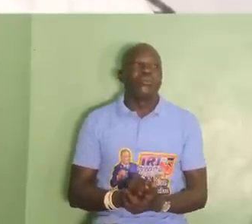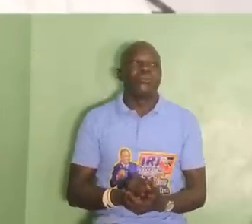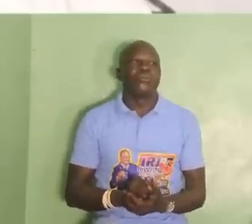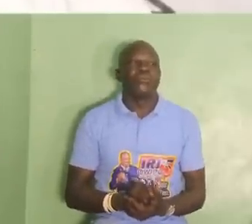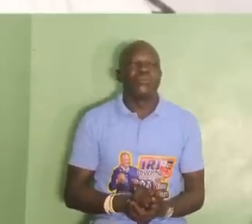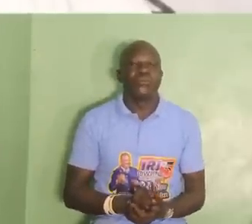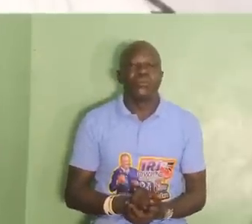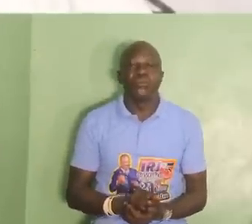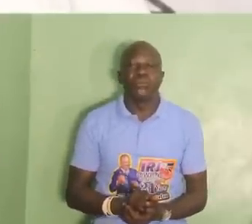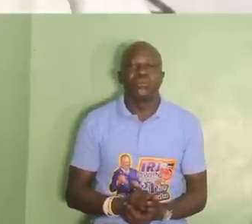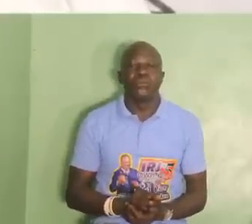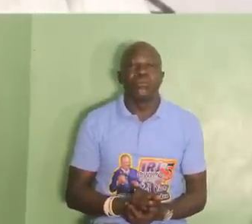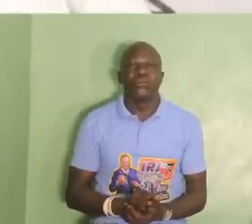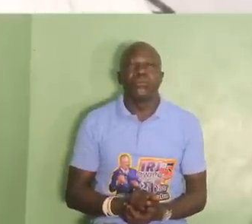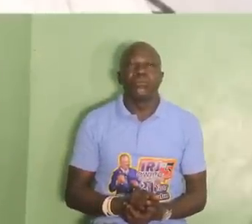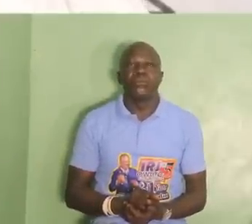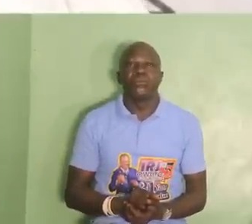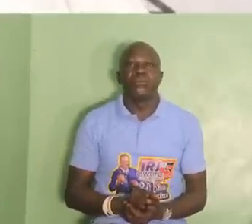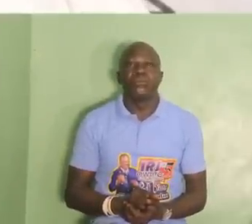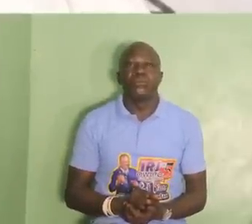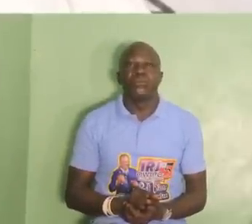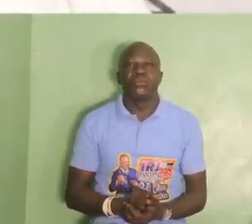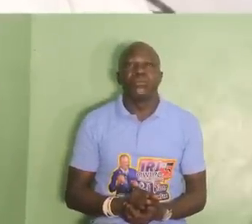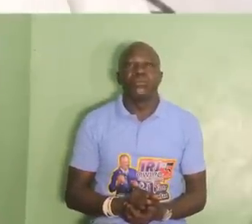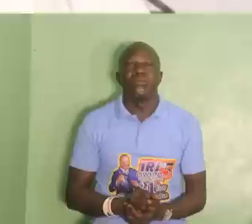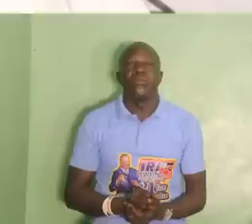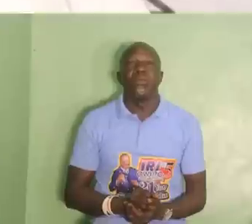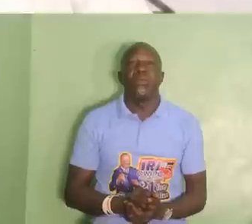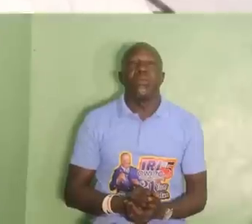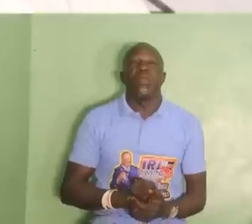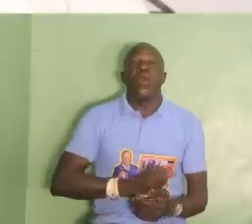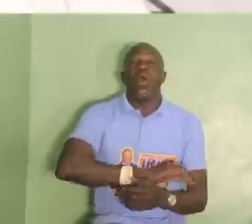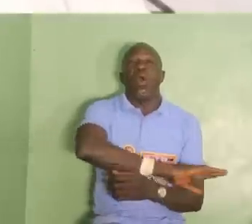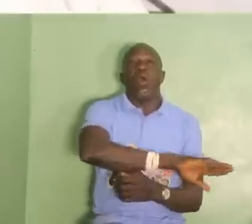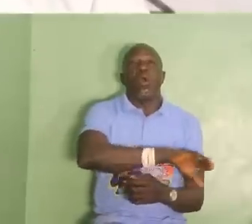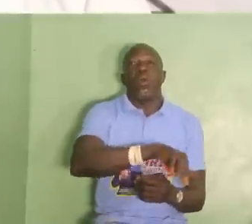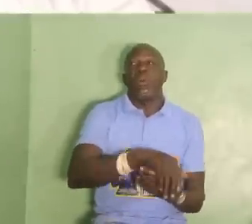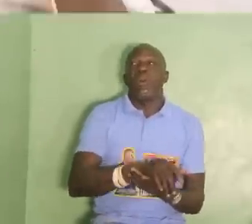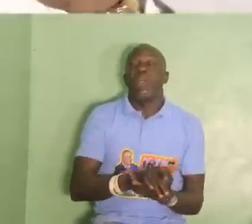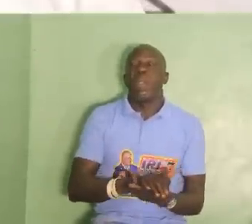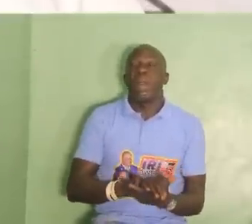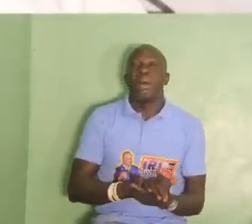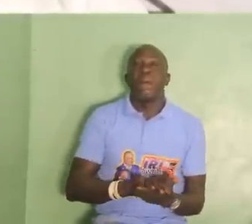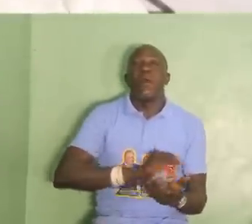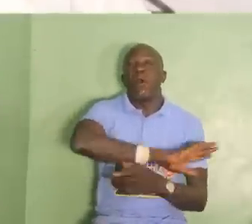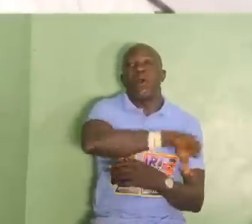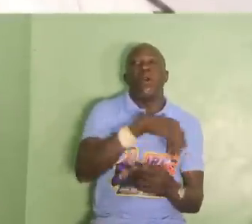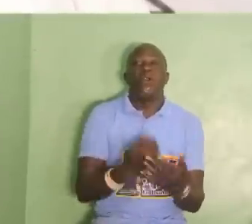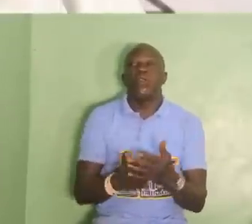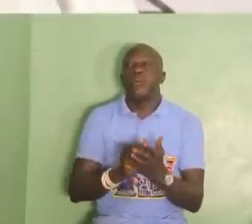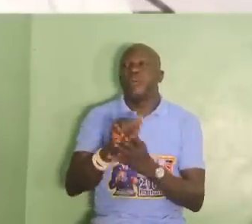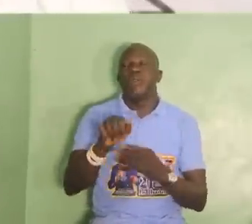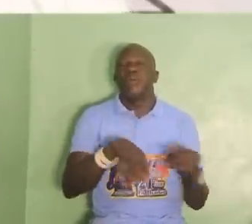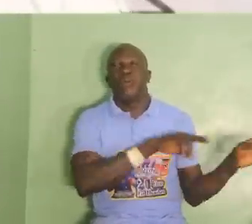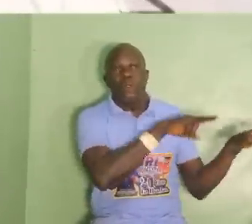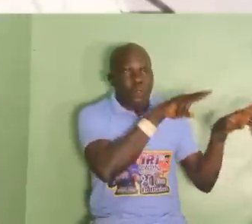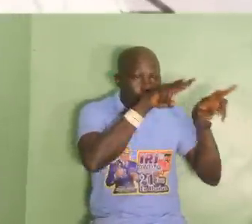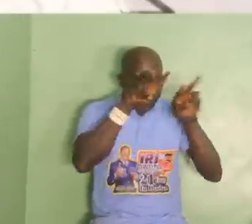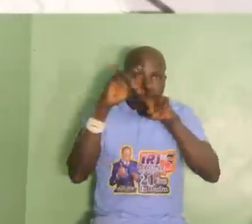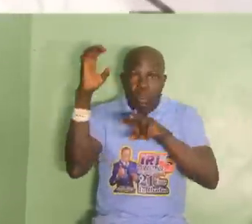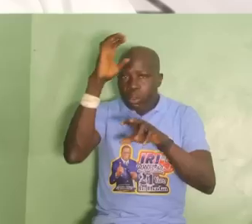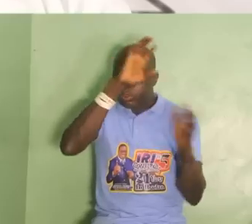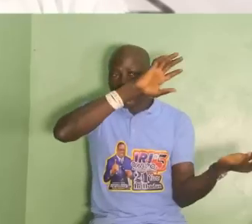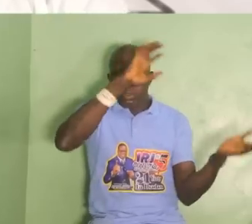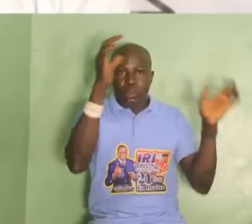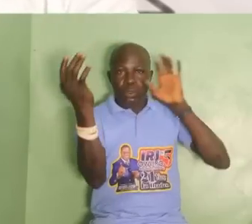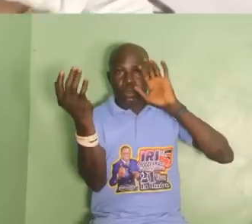yi. After this happiness. Emi so fun o pe. I declare to you that. Lati o le lo. From today. Ti aye re ko bere si ni so fun wara. Your life will begin